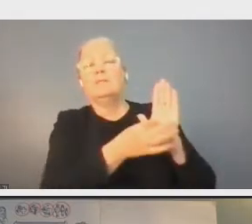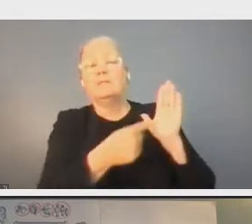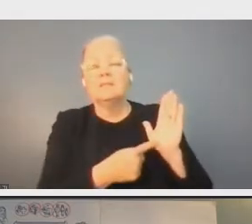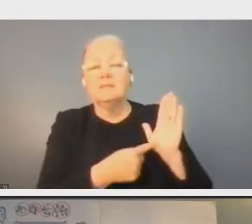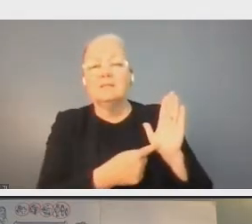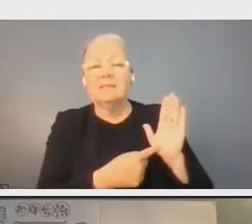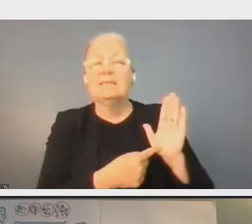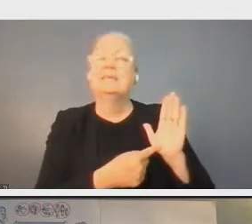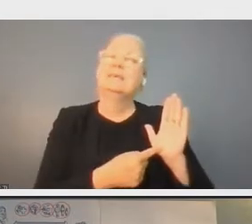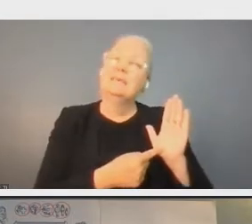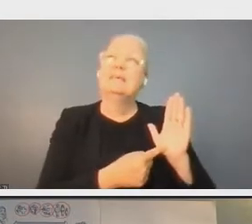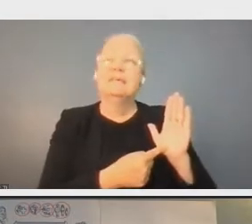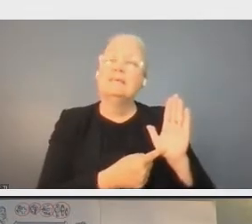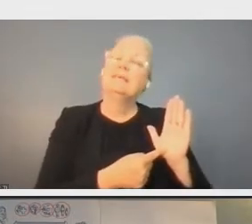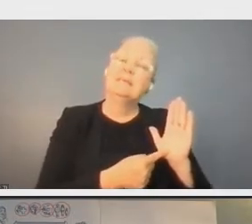limited.